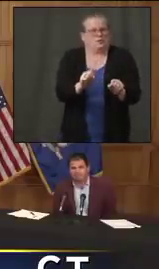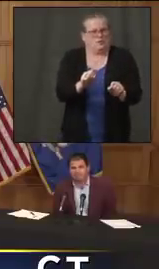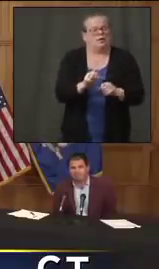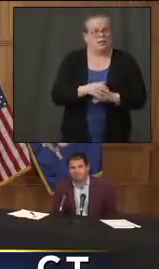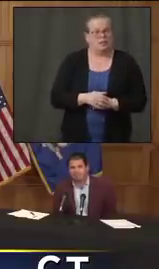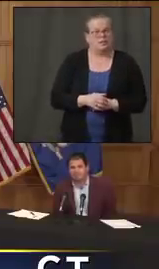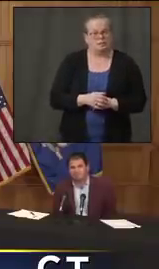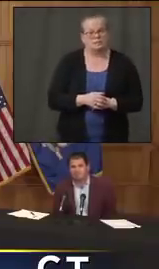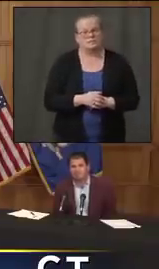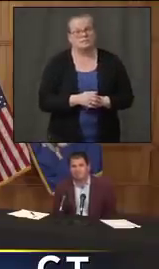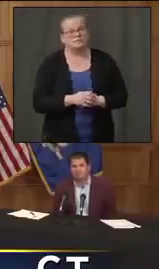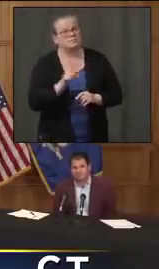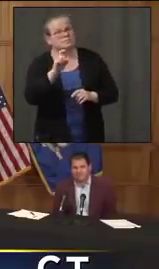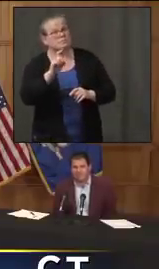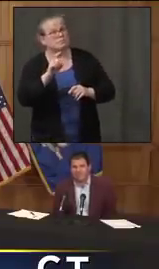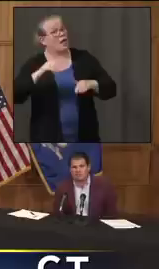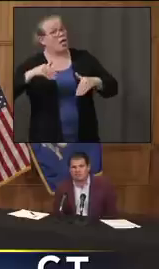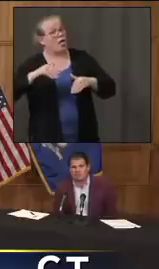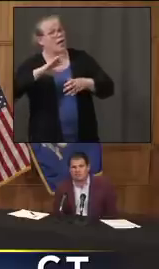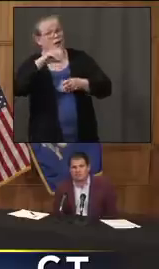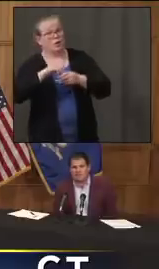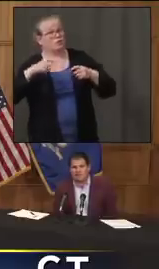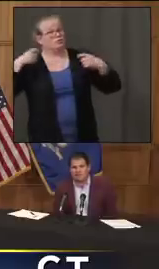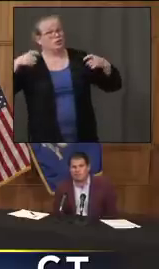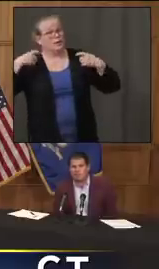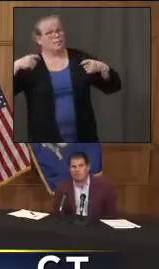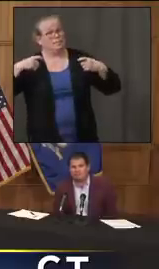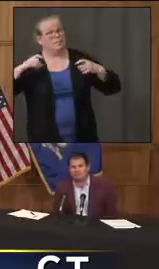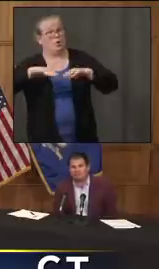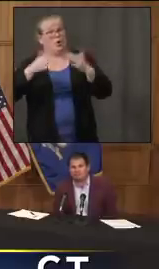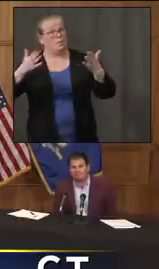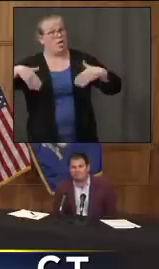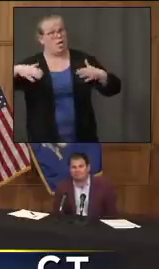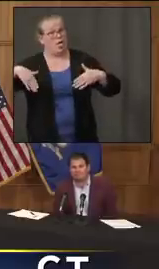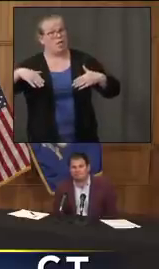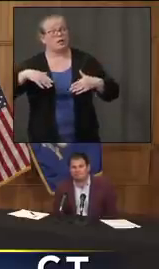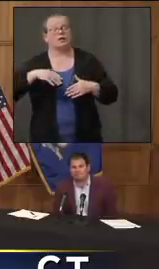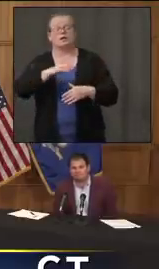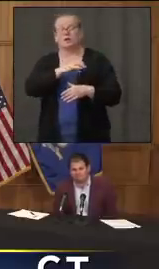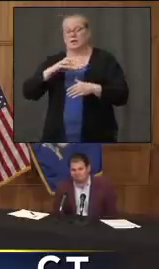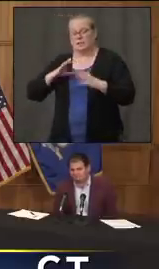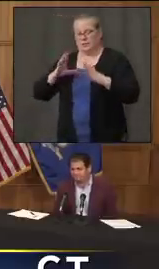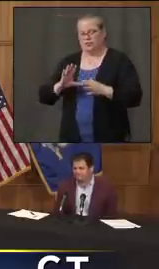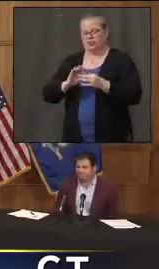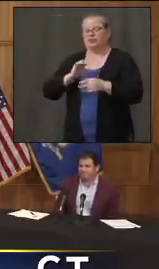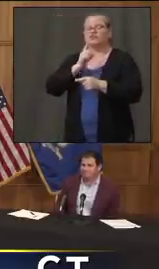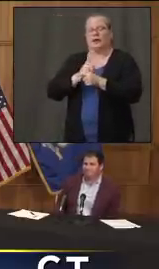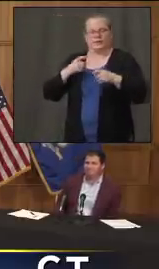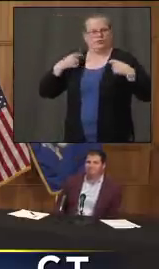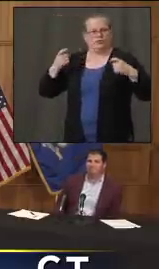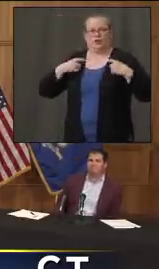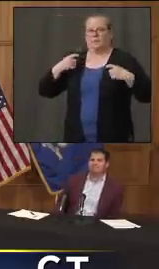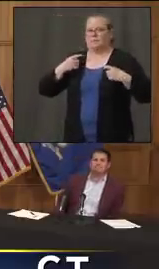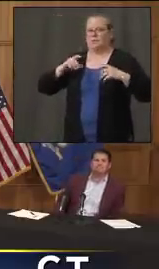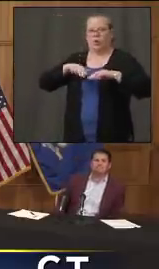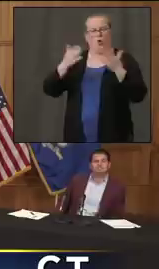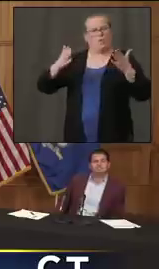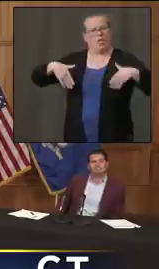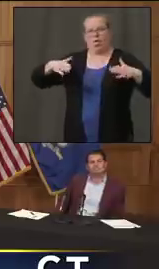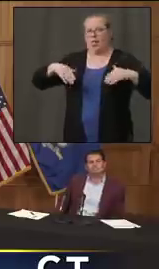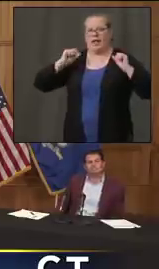this doesn't include gyms, correct? That's correct. Gyms are not able to open. Okay, thank you. Boceto